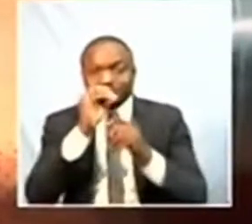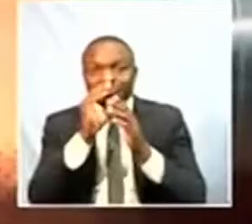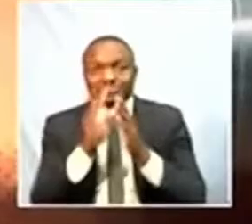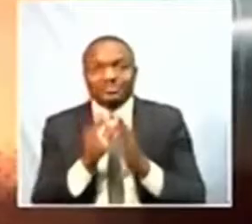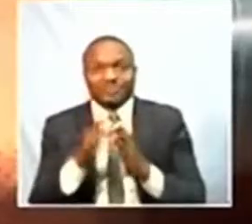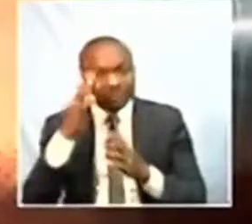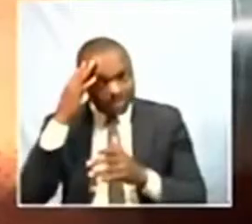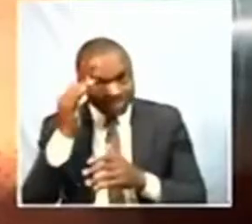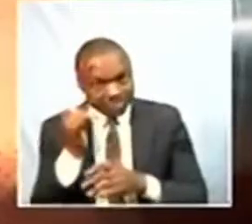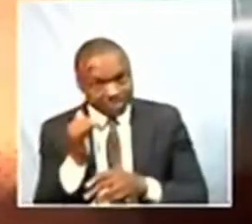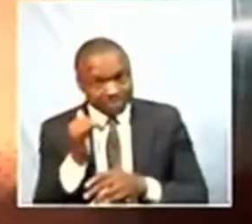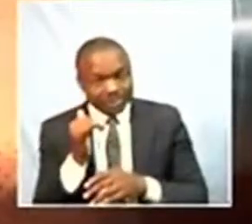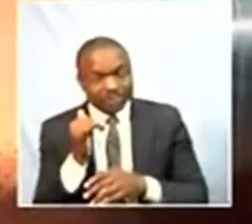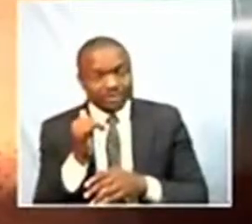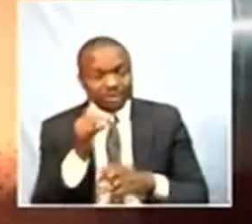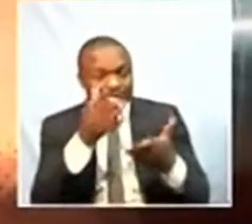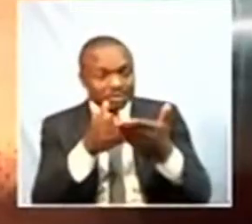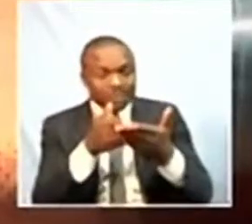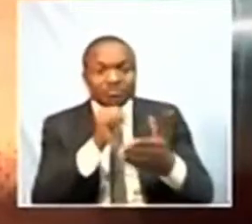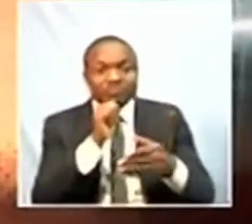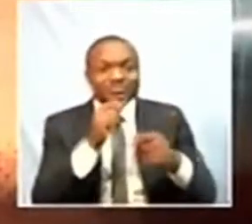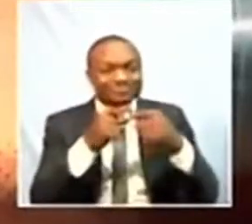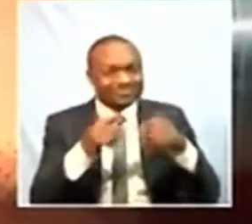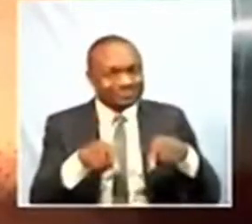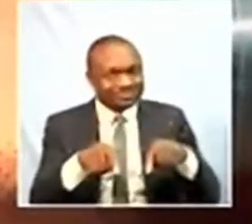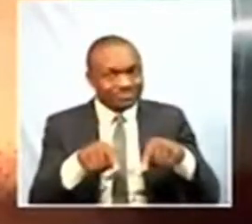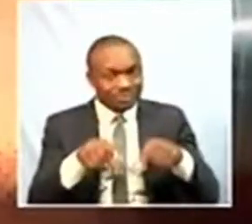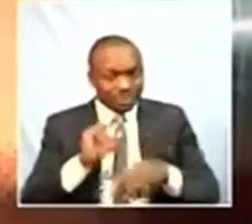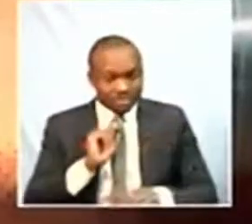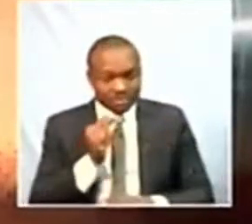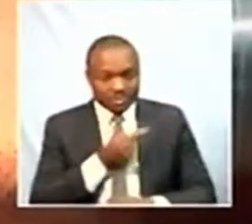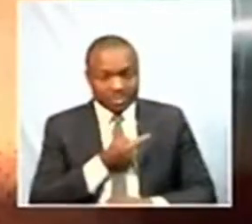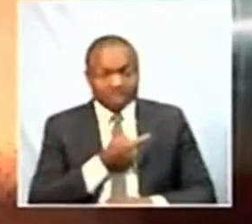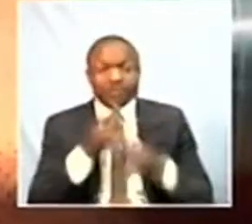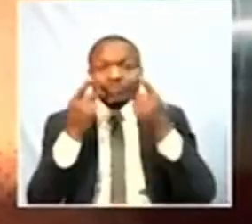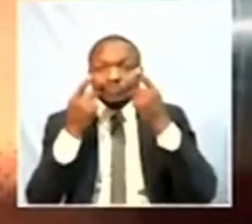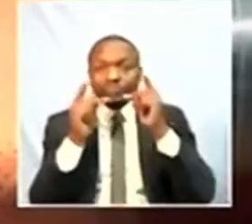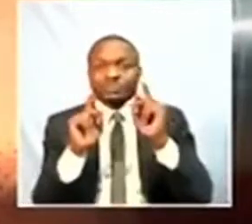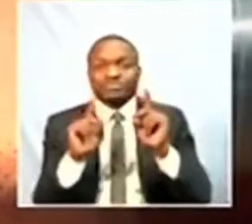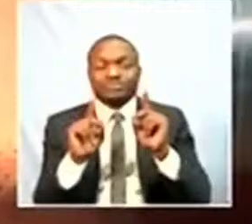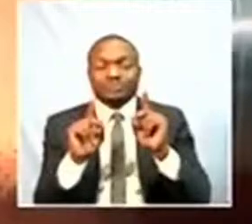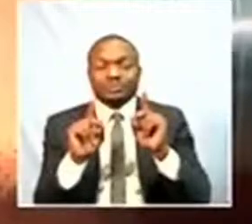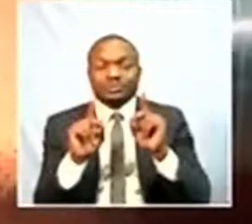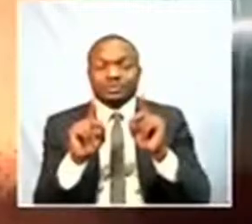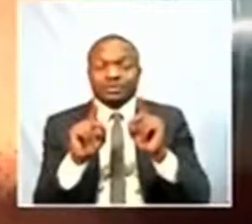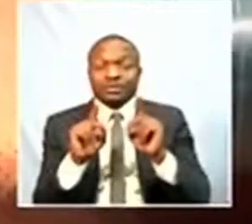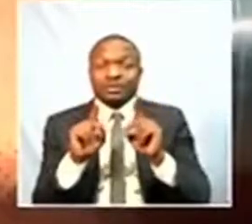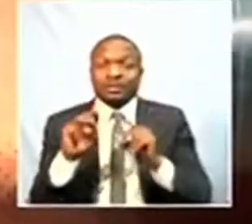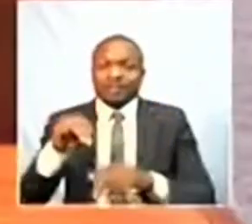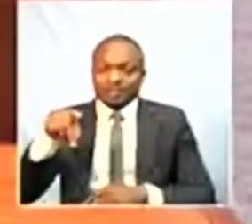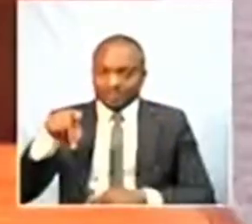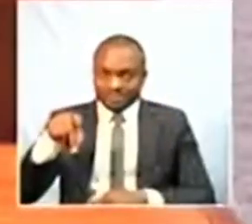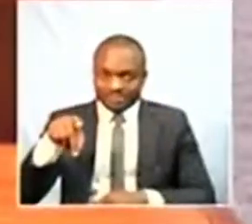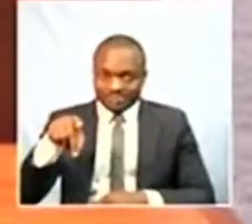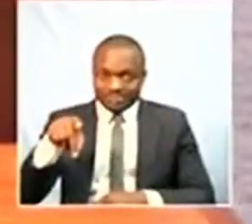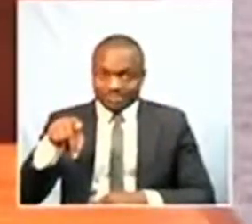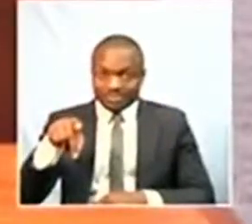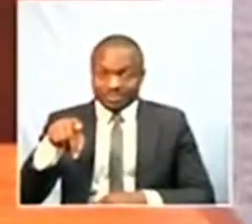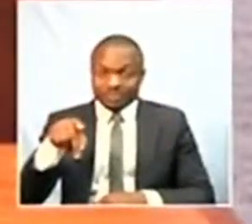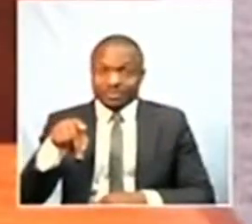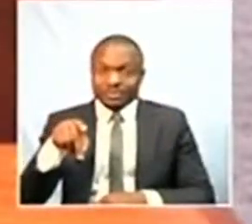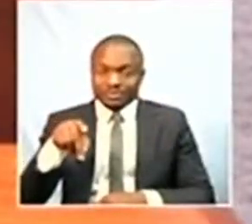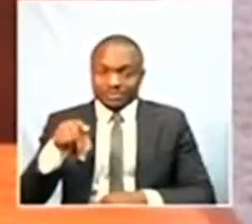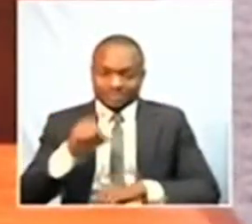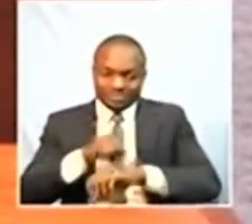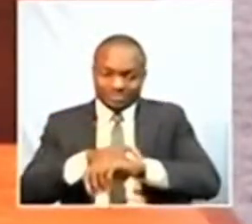Why should this not take place when we, the general public, and the government can work together as a collective? Thank